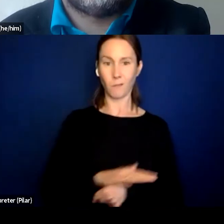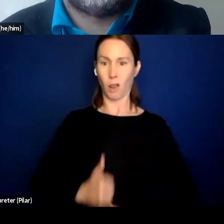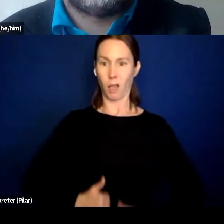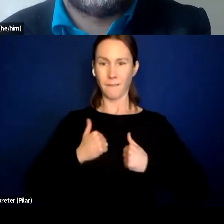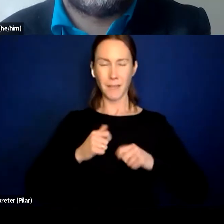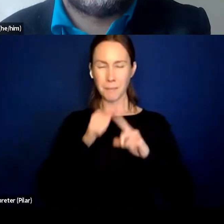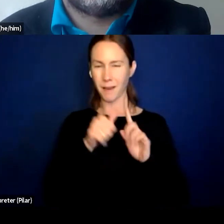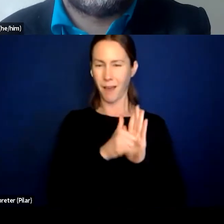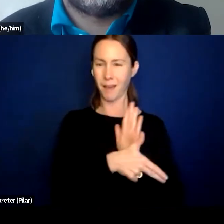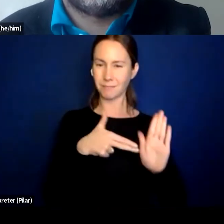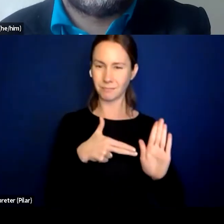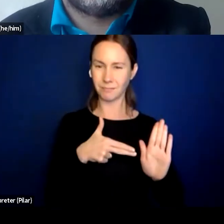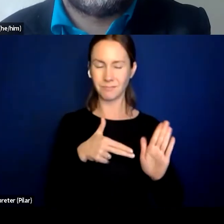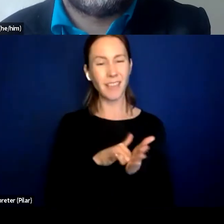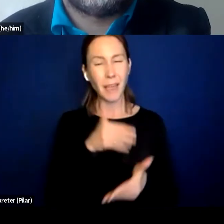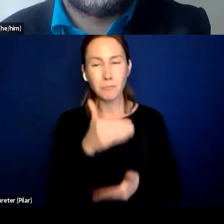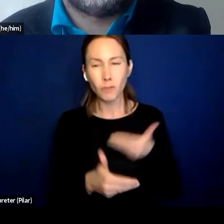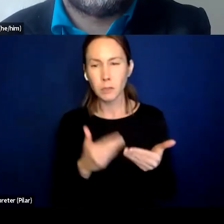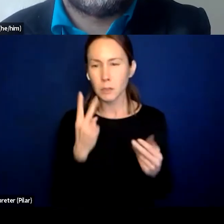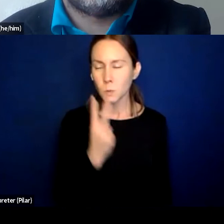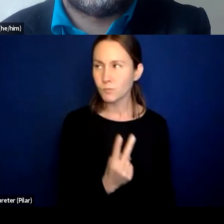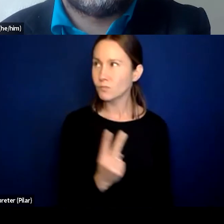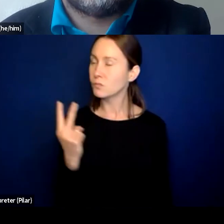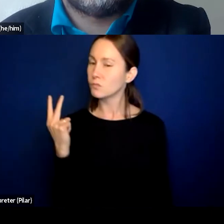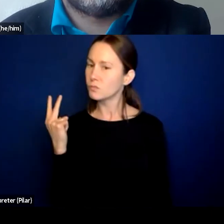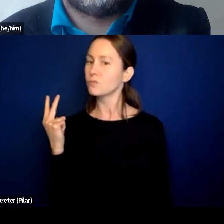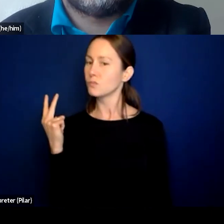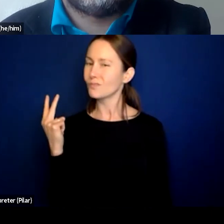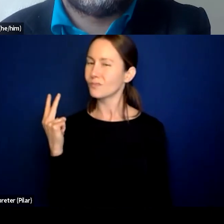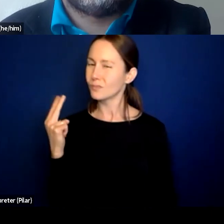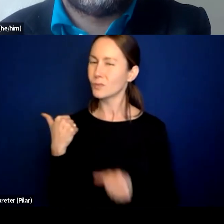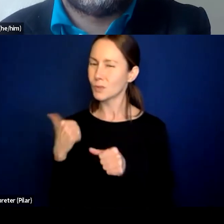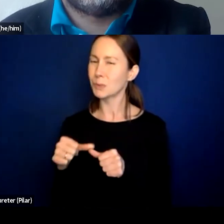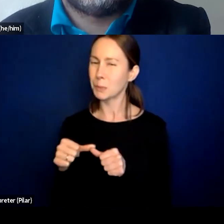process of looking backwards and remembering